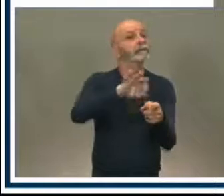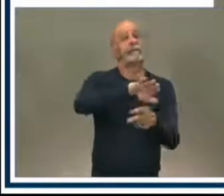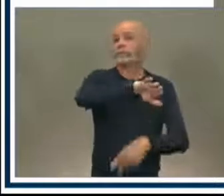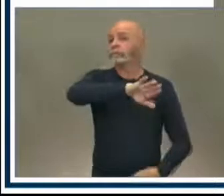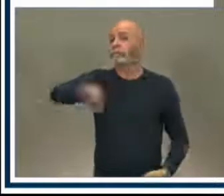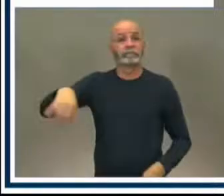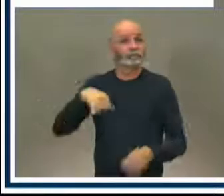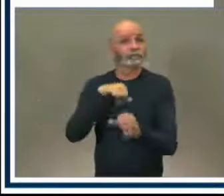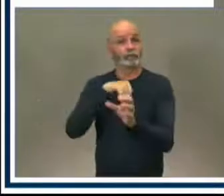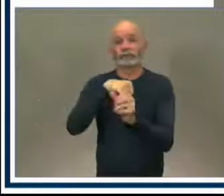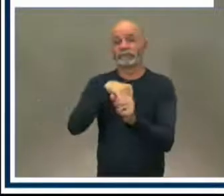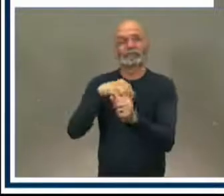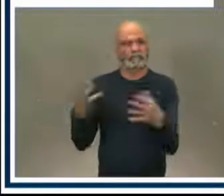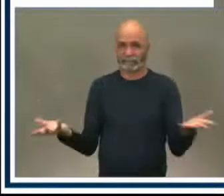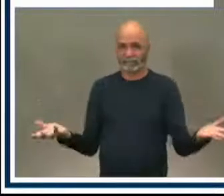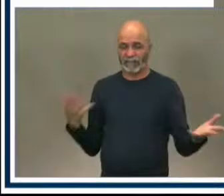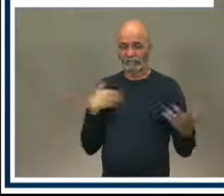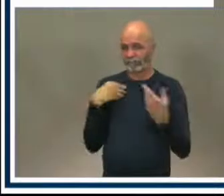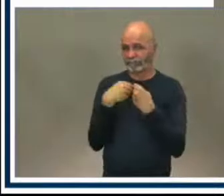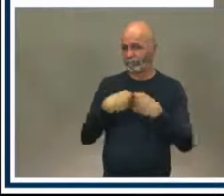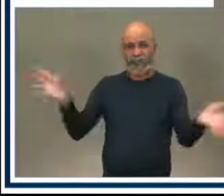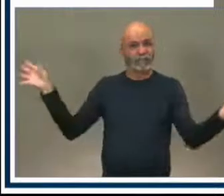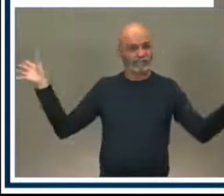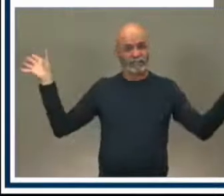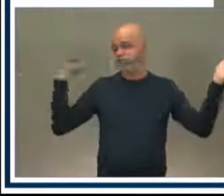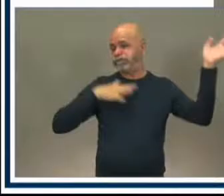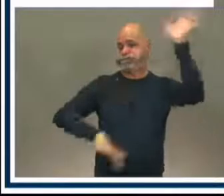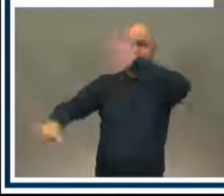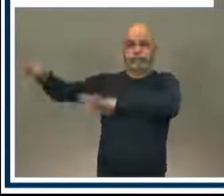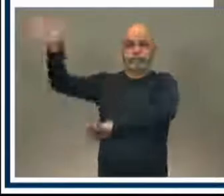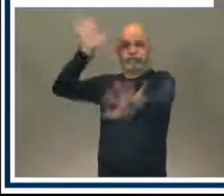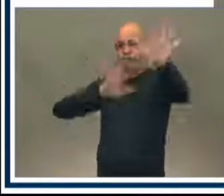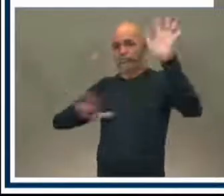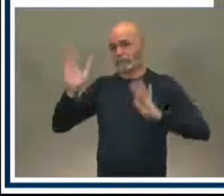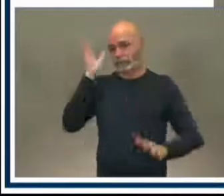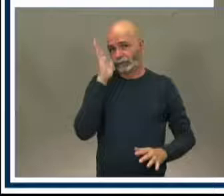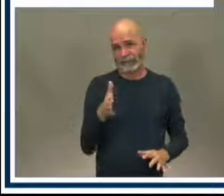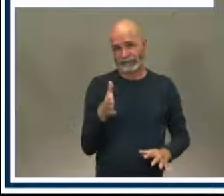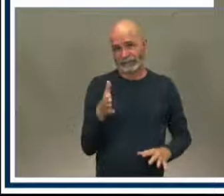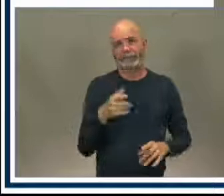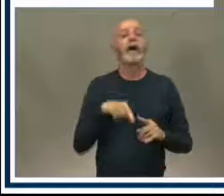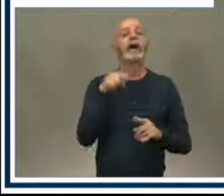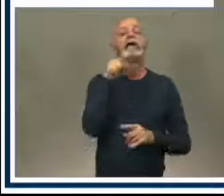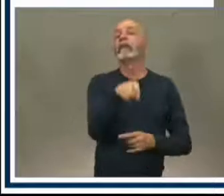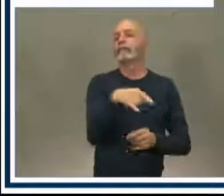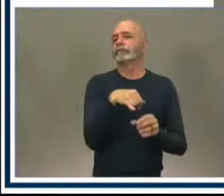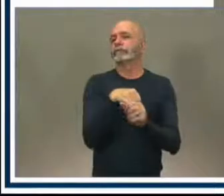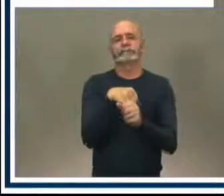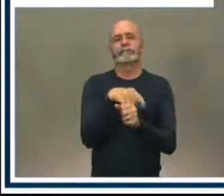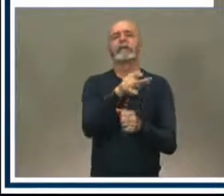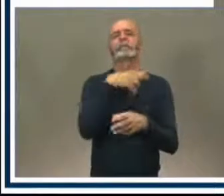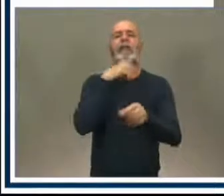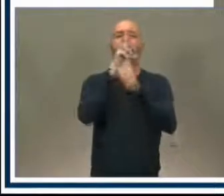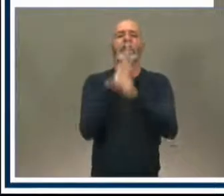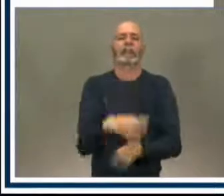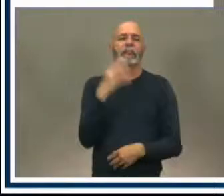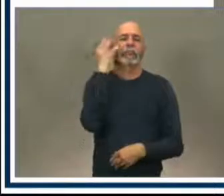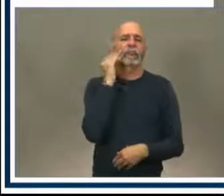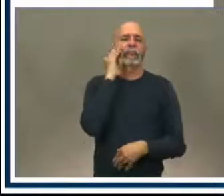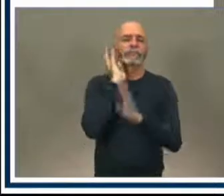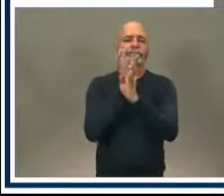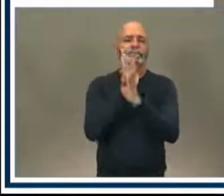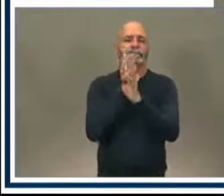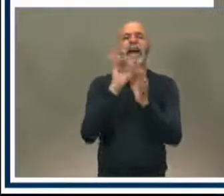are today with our vaccination rates. They're very comfortable with all the online booking tools and all the data entry tools that